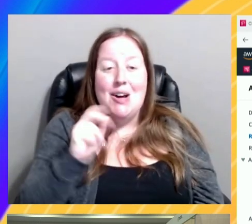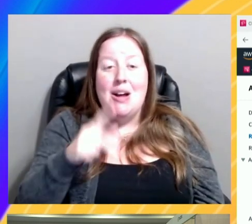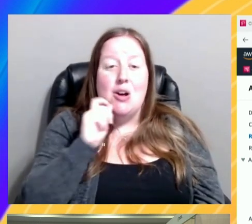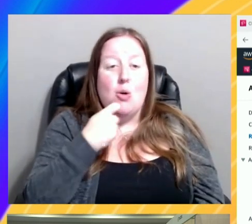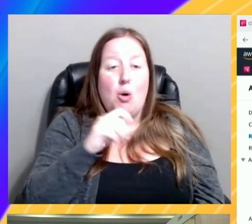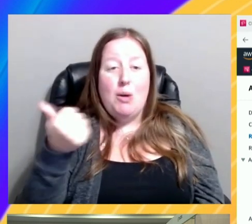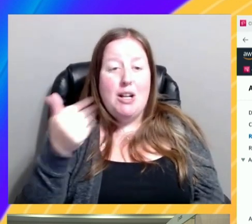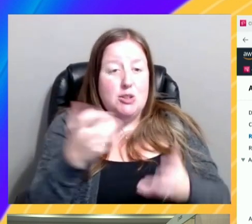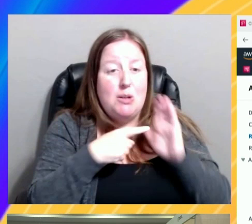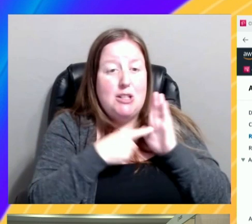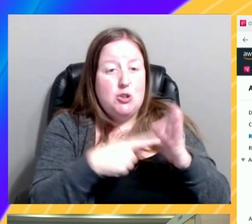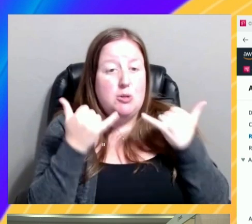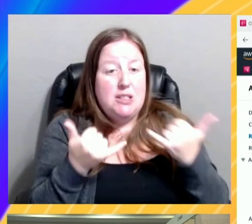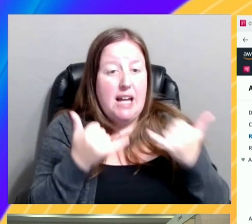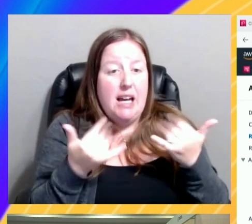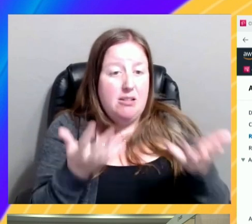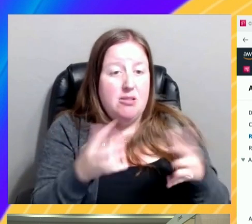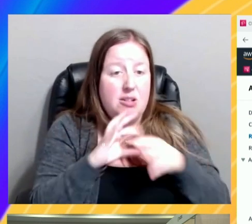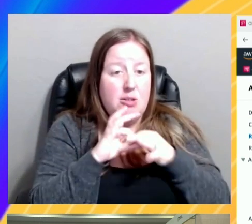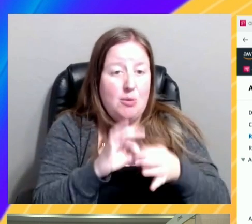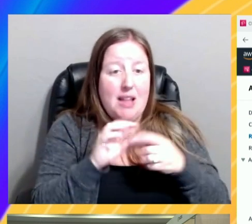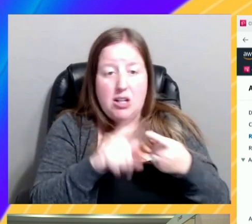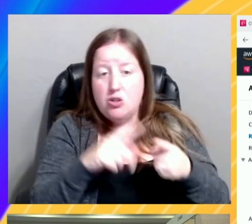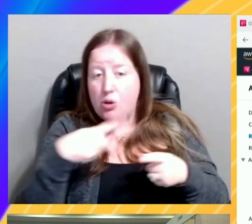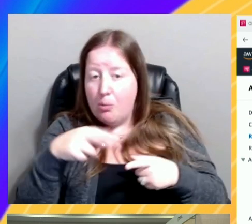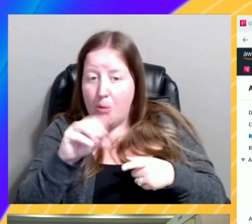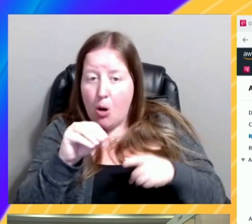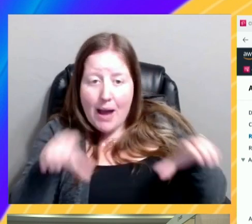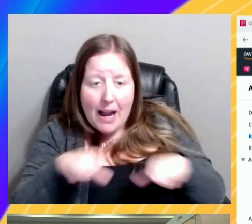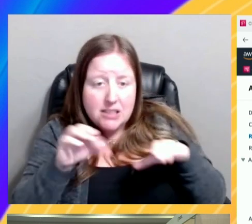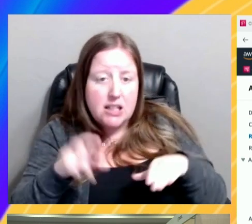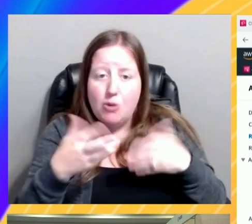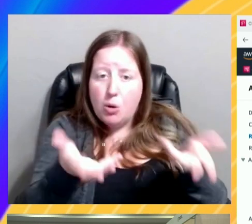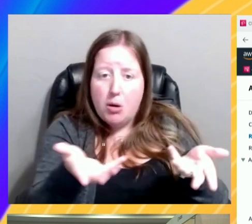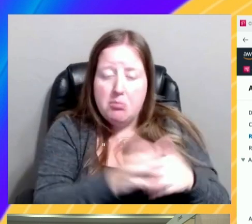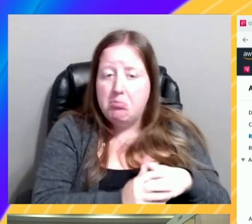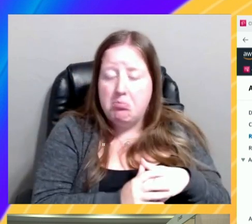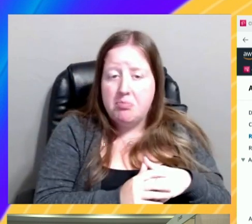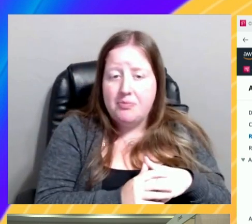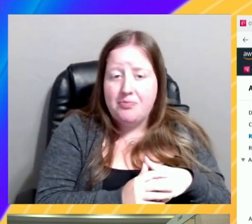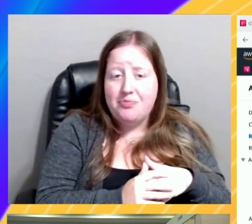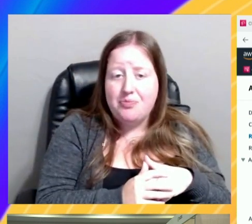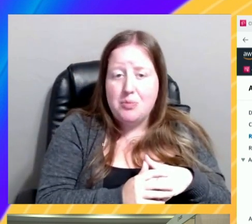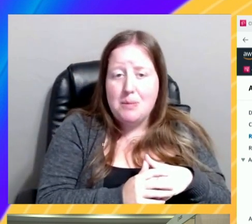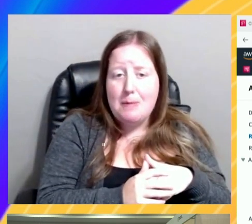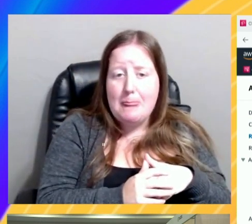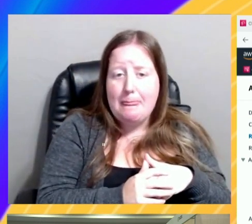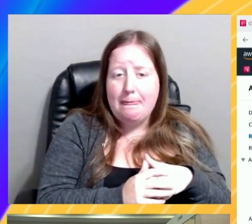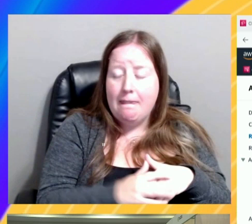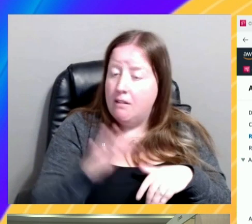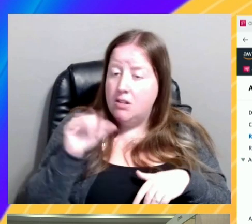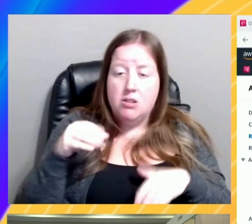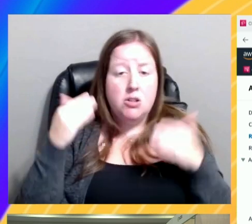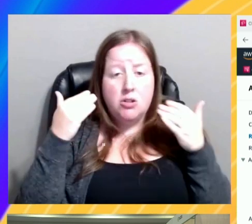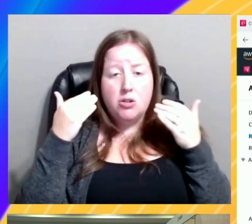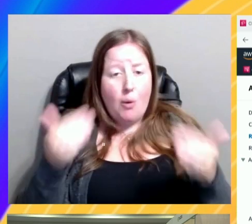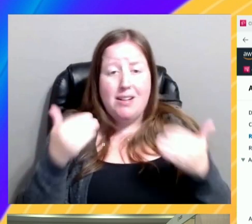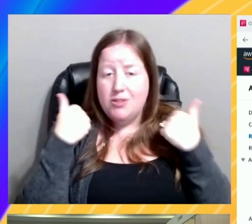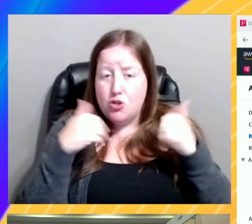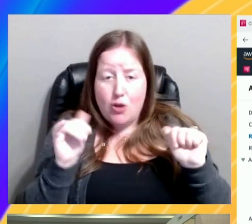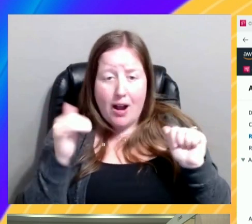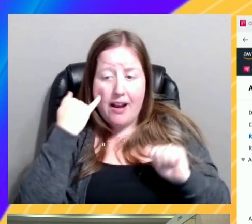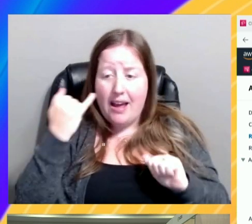today about proactive or talk about? Just that, go ahead and give it a try. If you haven't